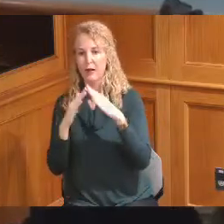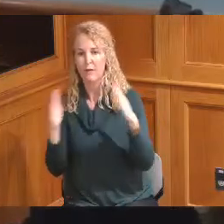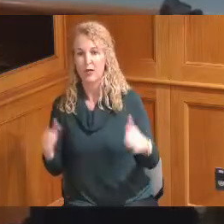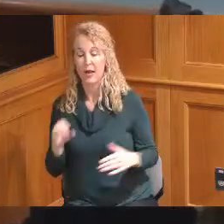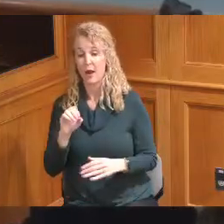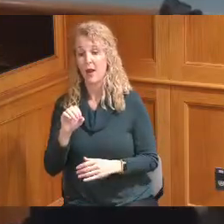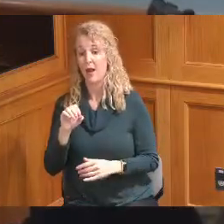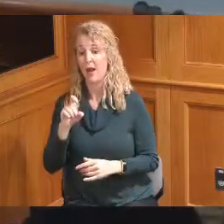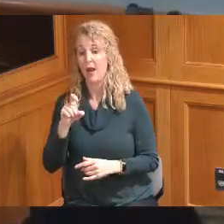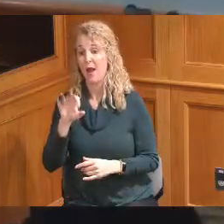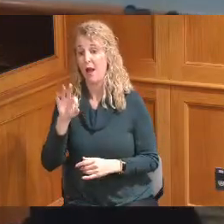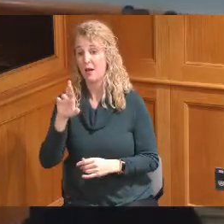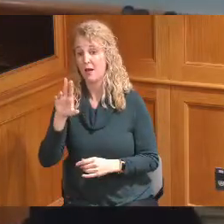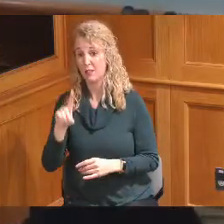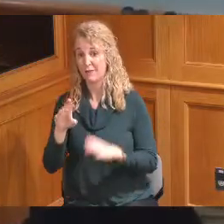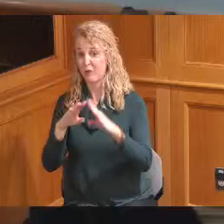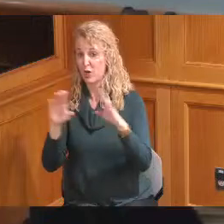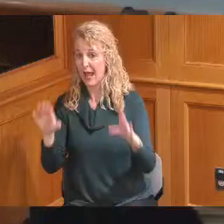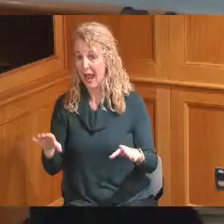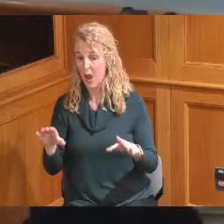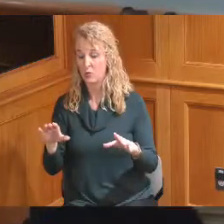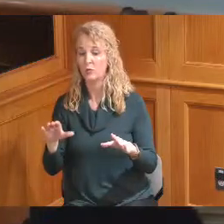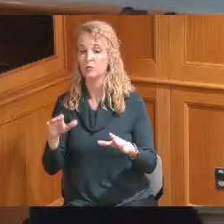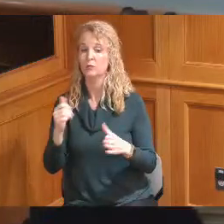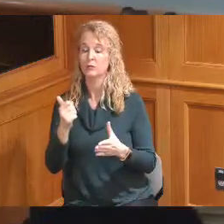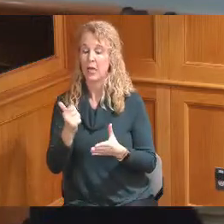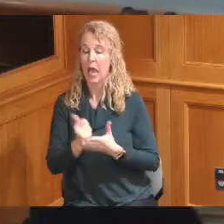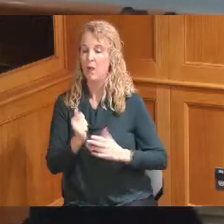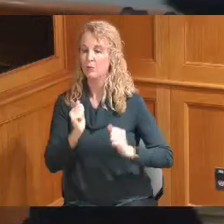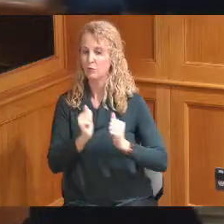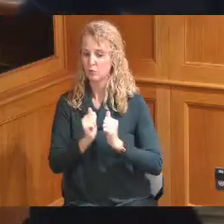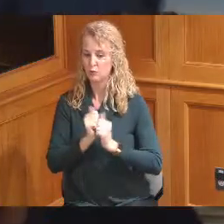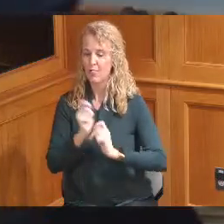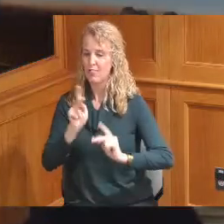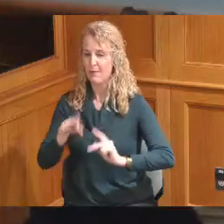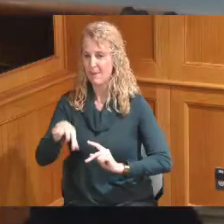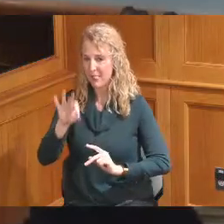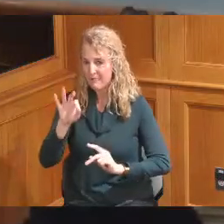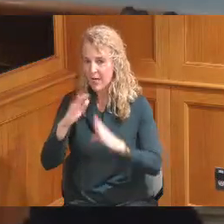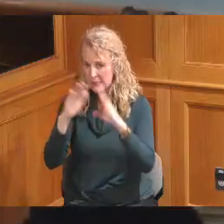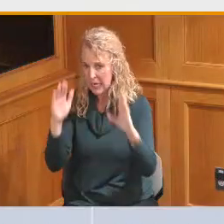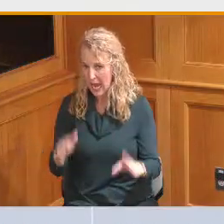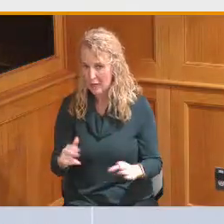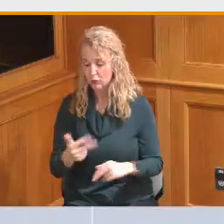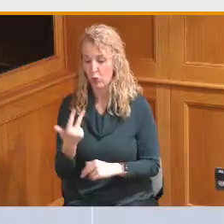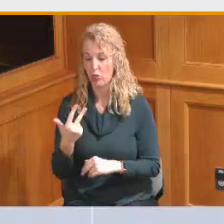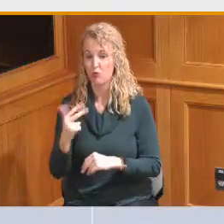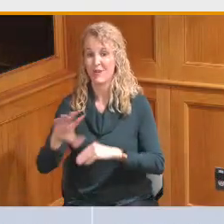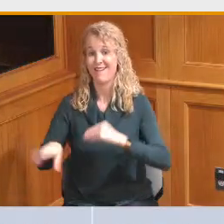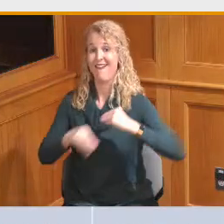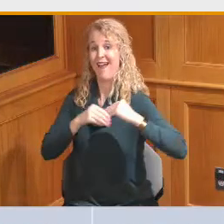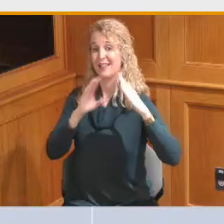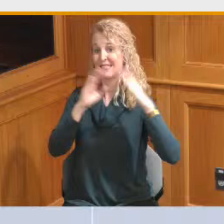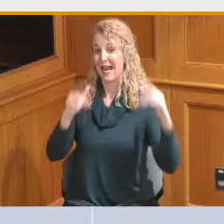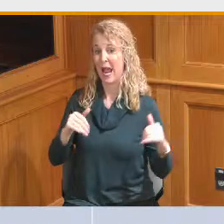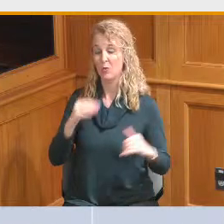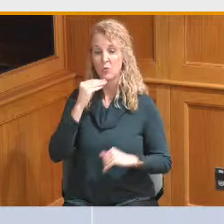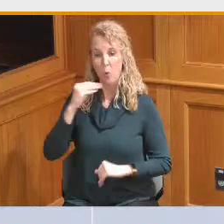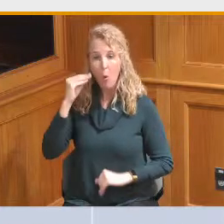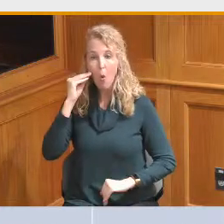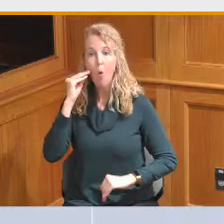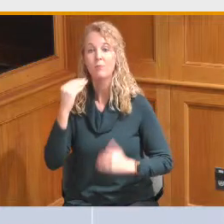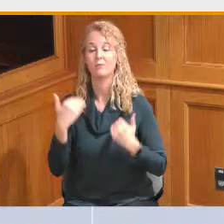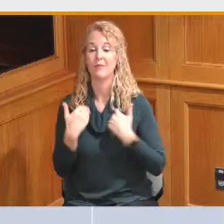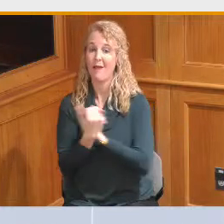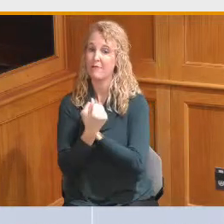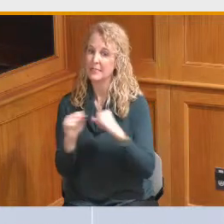Oxford House plans to address the recovery housing scarcity in Hamilton County by establishing 3 additional Oxford House homes, offering safe